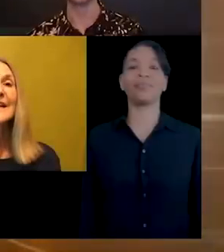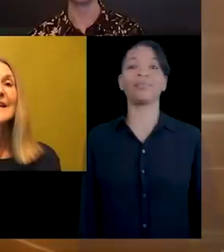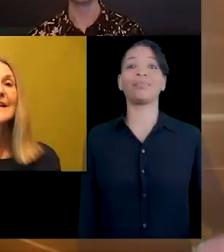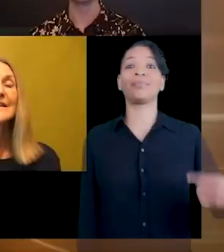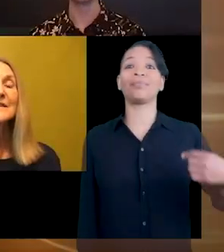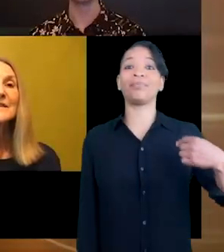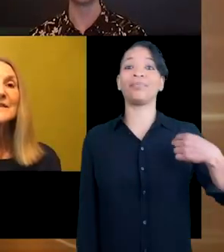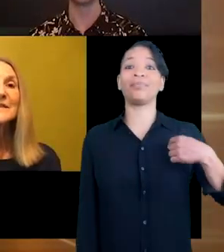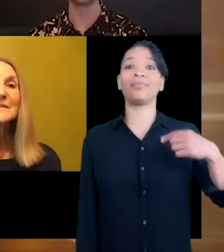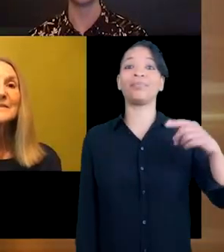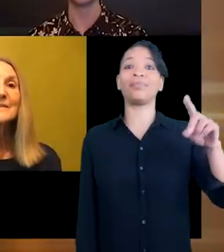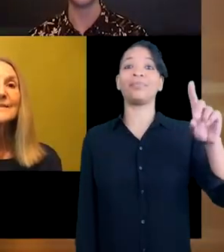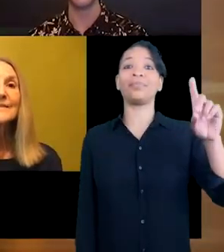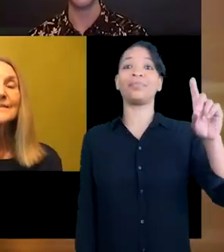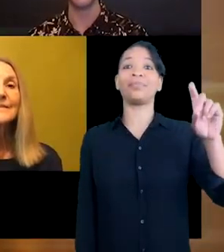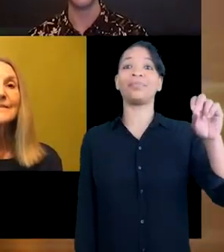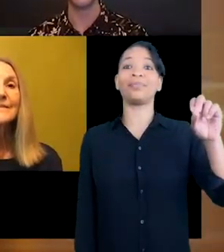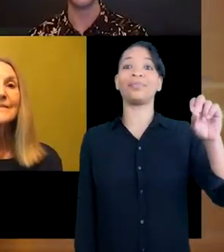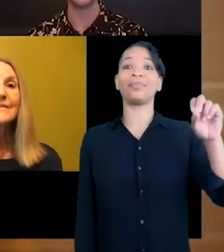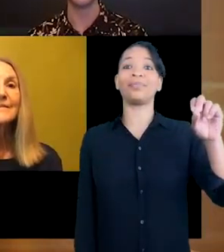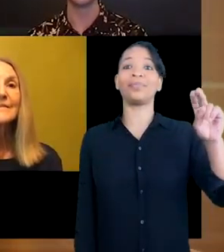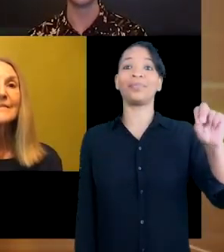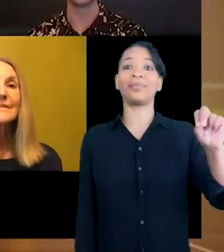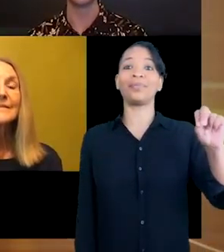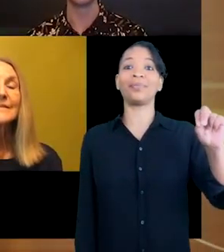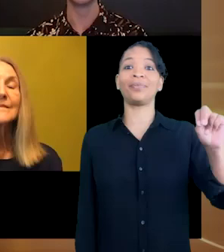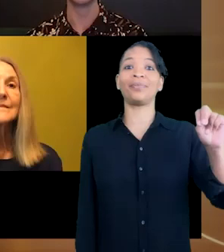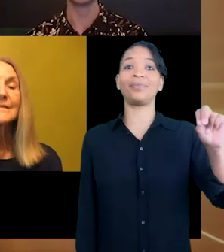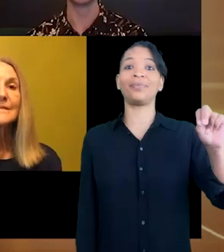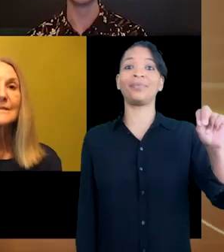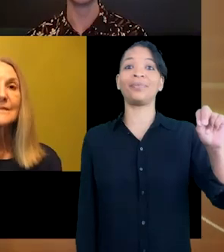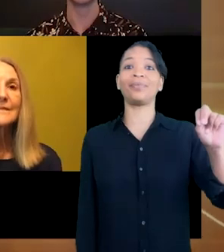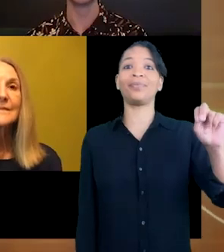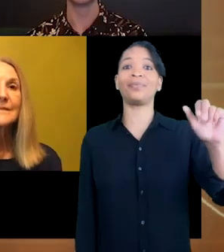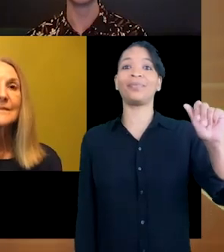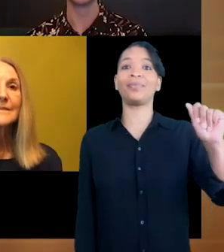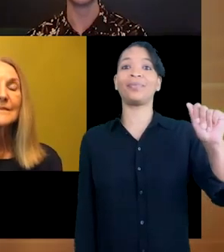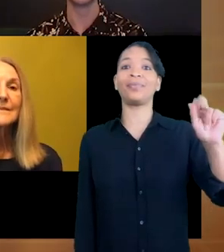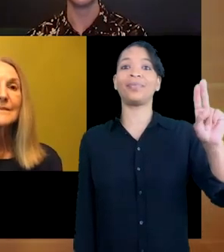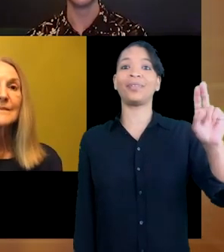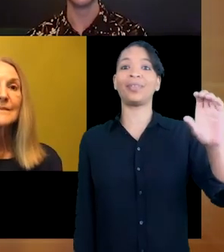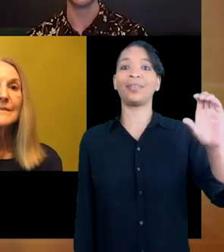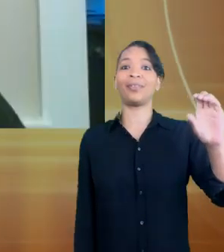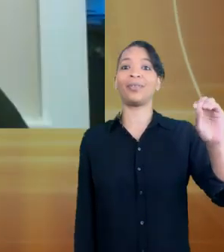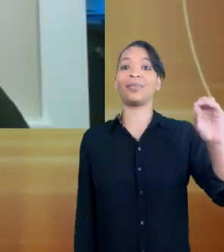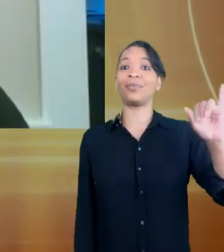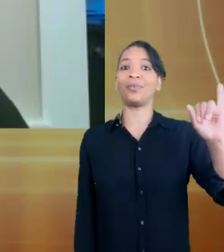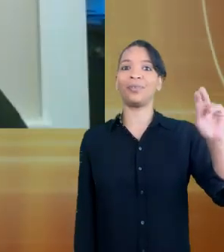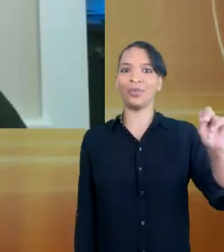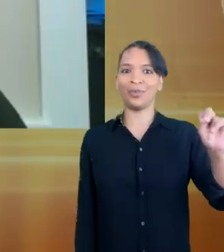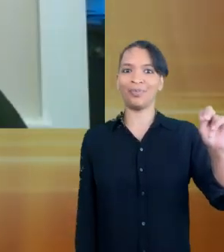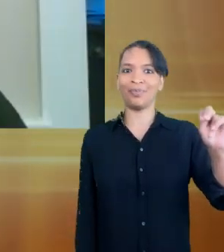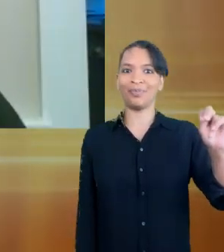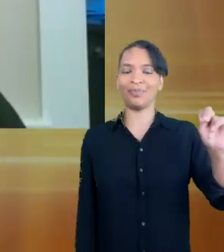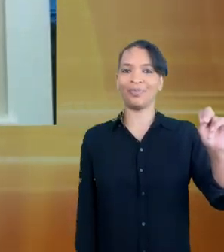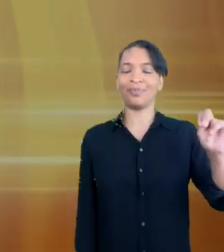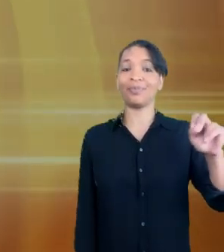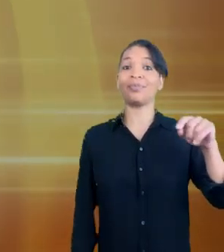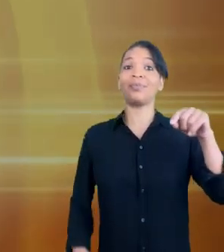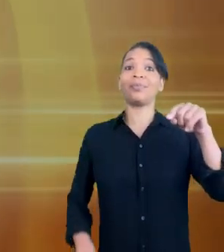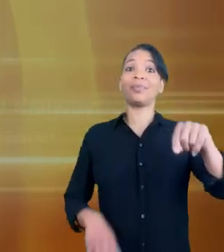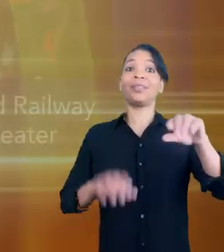I'm Don O'Coin, here to present the award in the category of Outstanding Design Mid-Sized Theater. The nominees